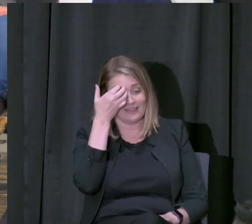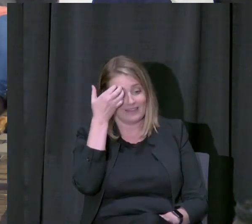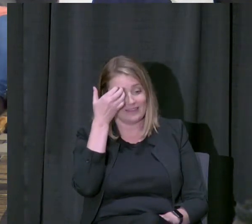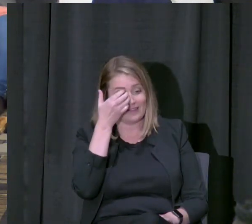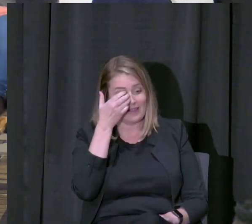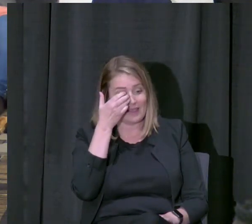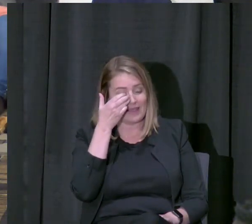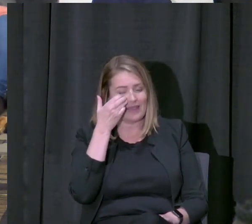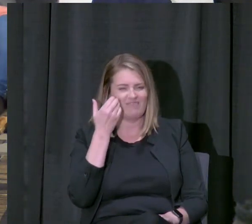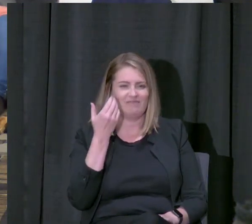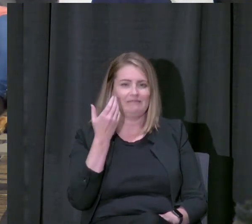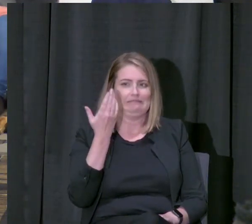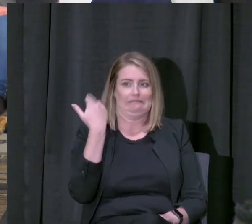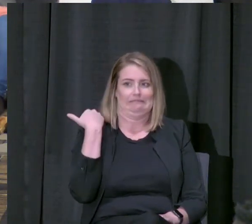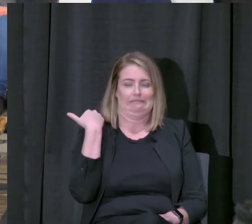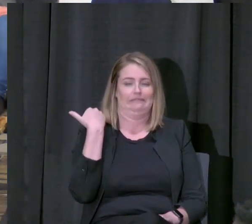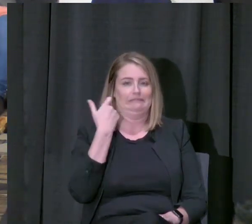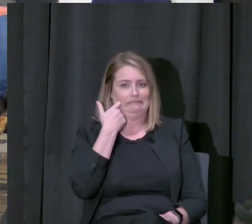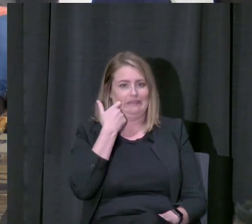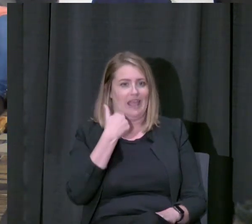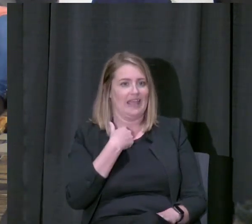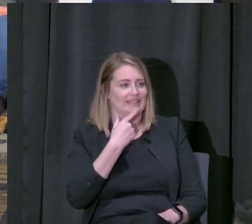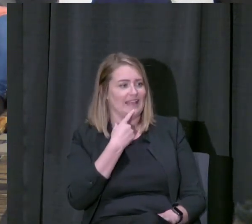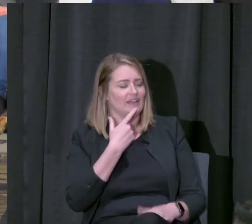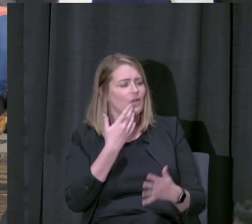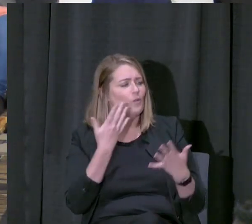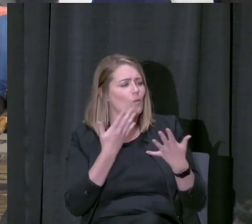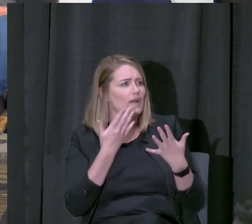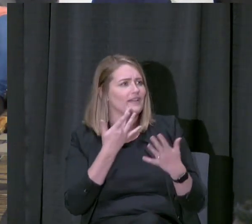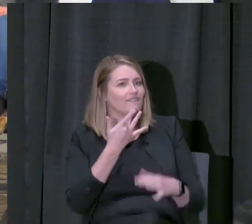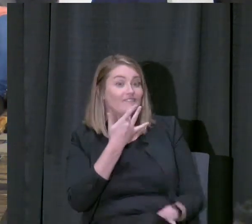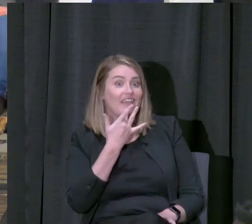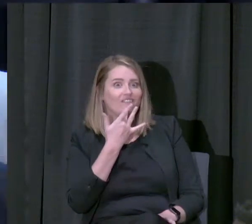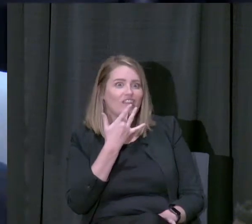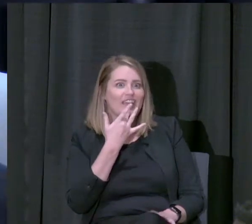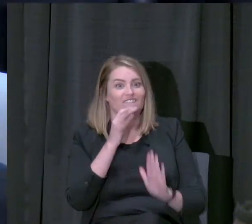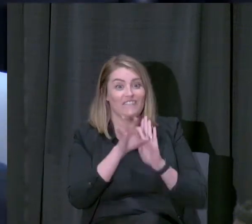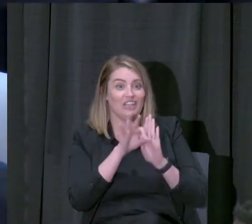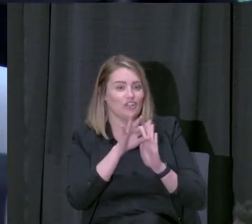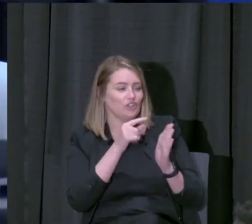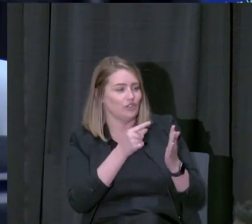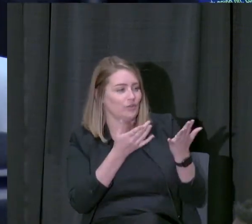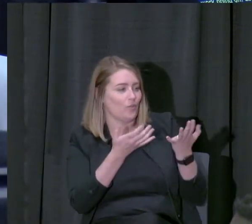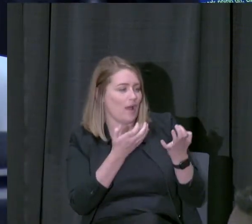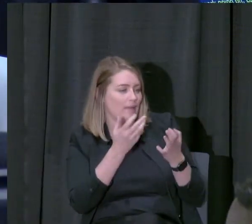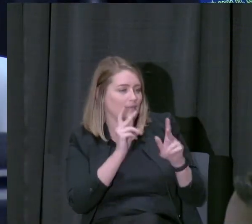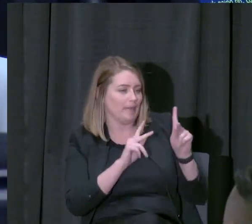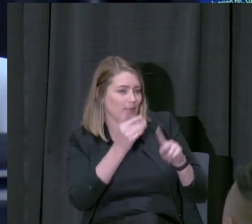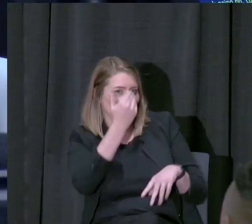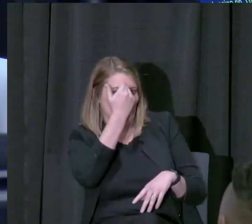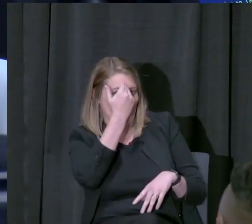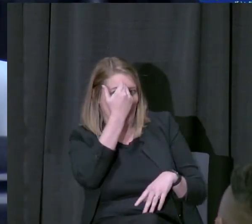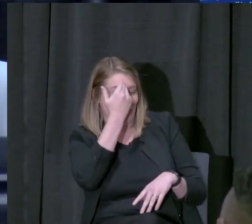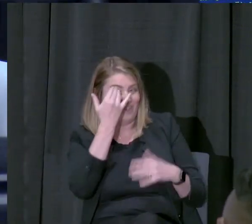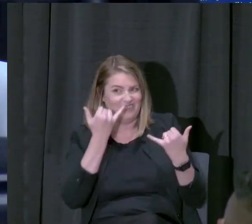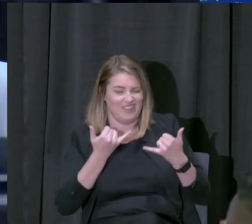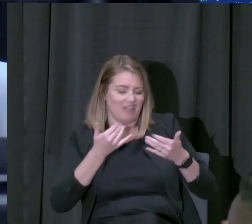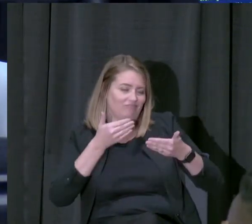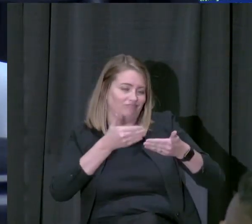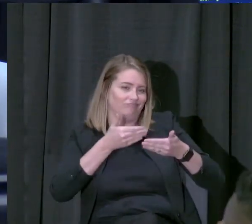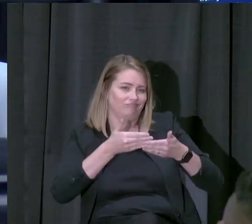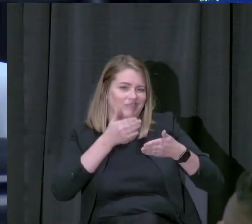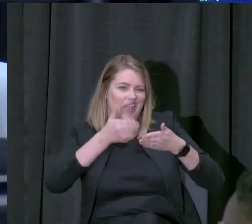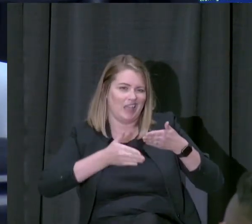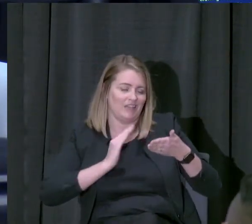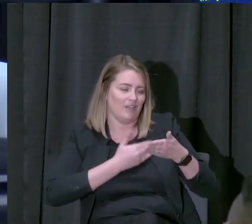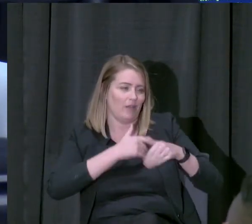asked a little while ago about sort of favorite, features that you want people to know about. We are coming to the end of our